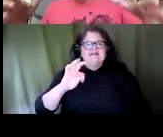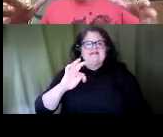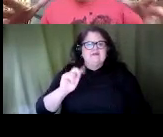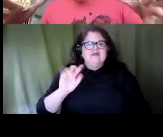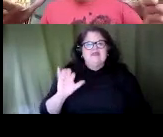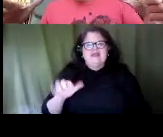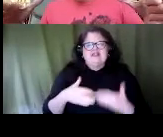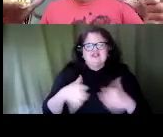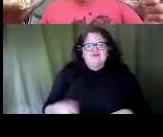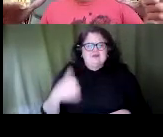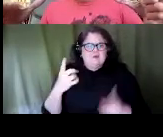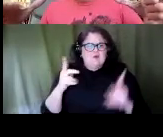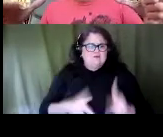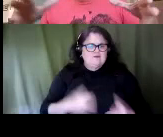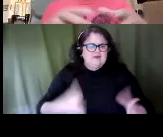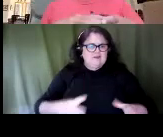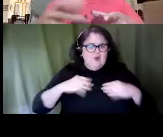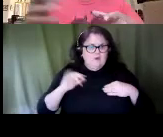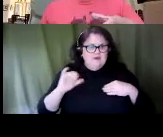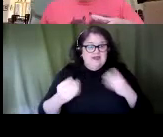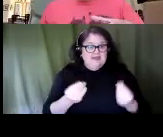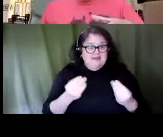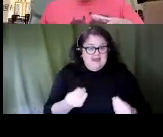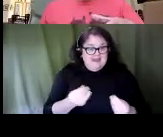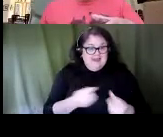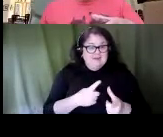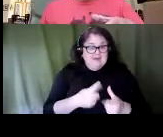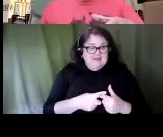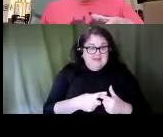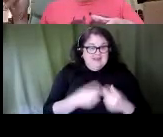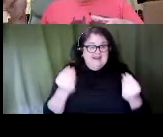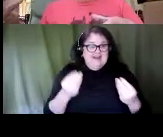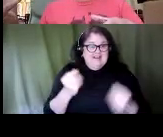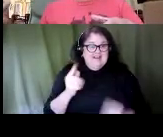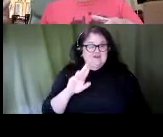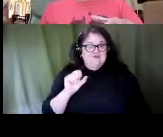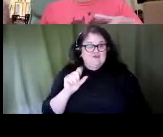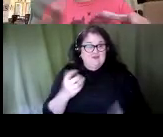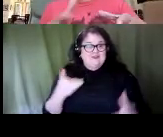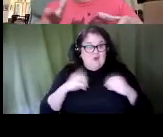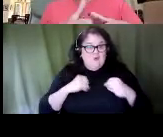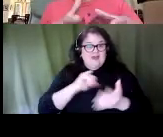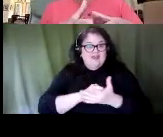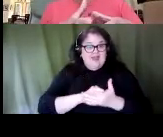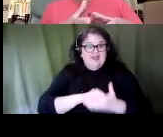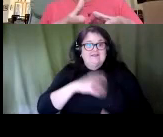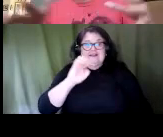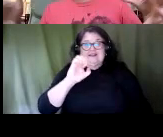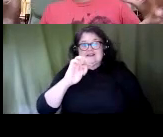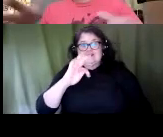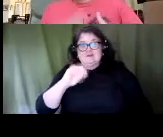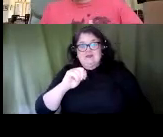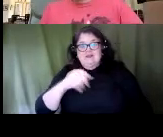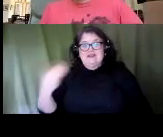there's one person maybe who owns the land, but then a land trust owns a conservation easement, and it gives that land trust the ability to prevent the land from